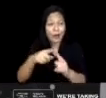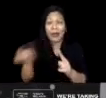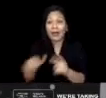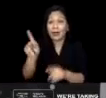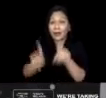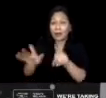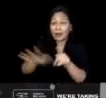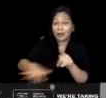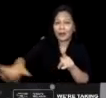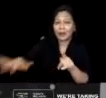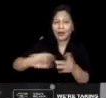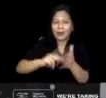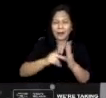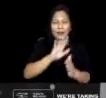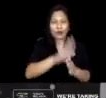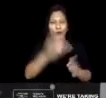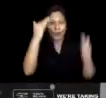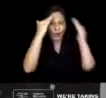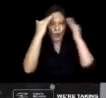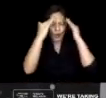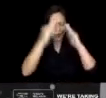your understanding of yourself.